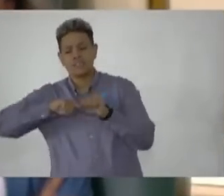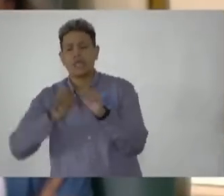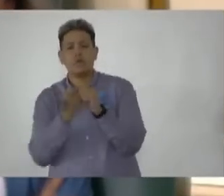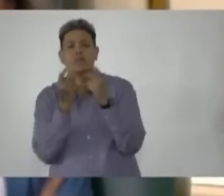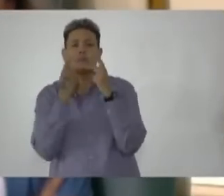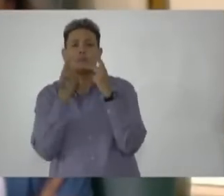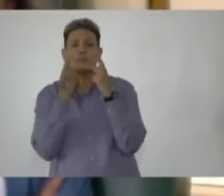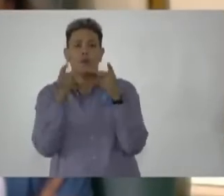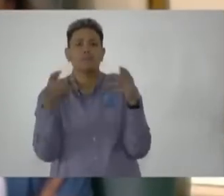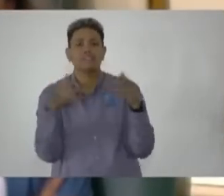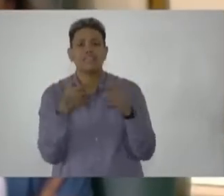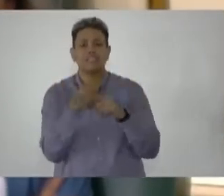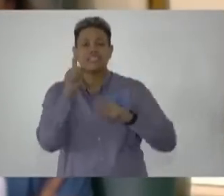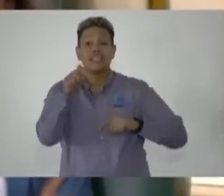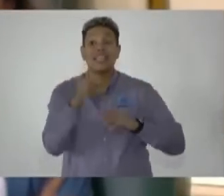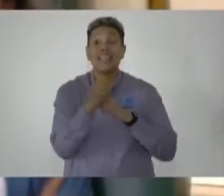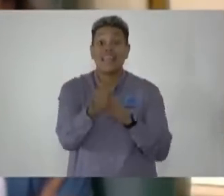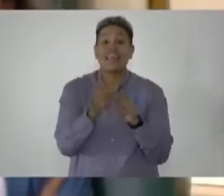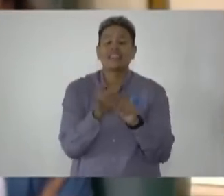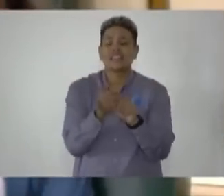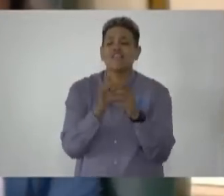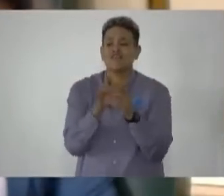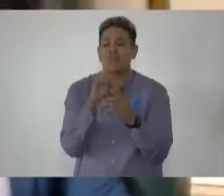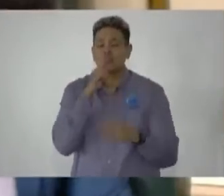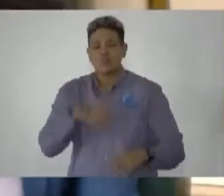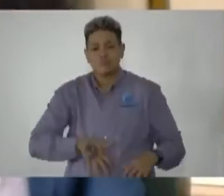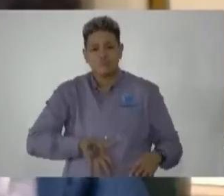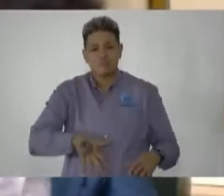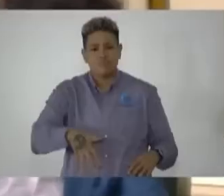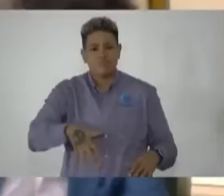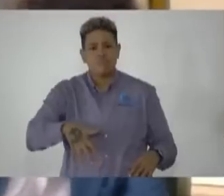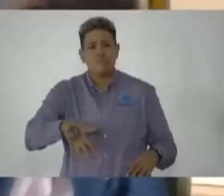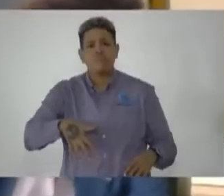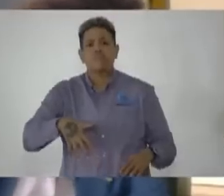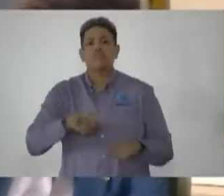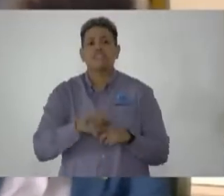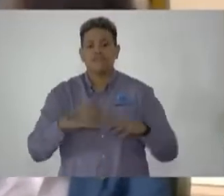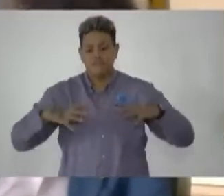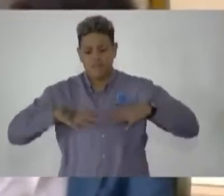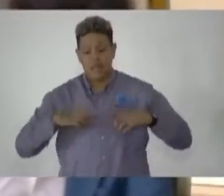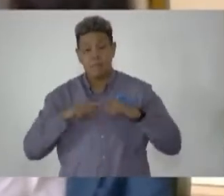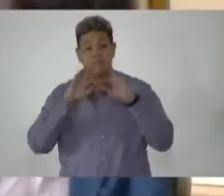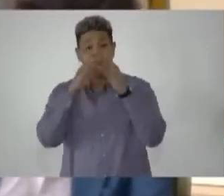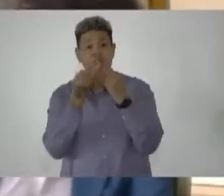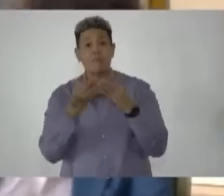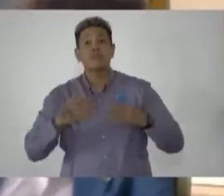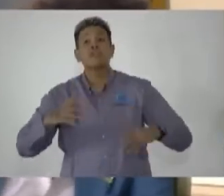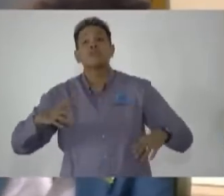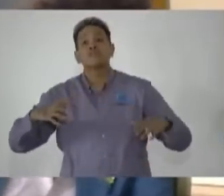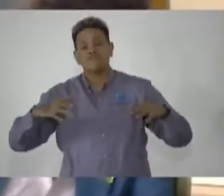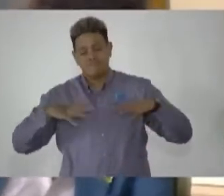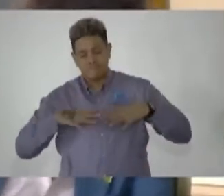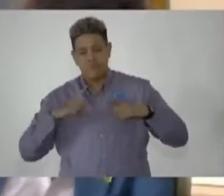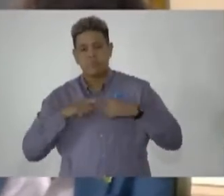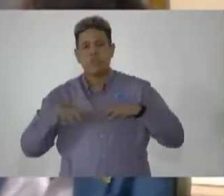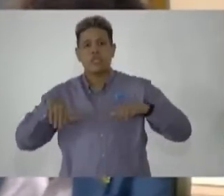public sector leading the way in terms of maternity leave and the family leave, that is the adoption and paternity